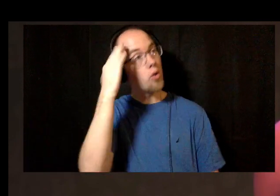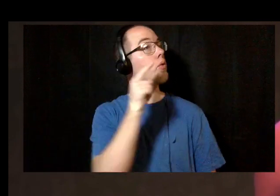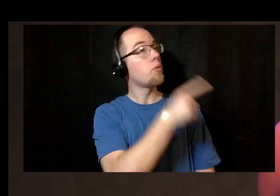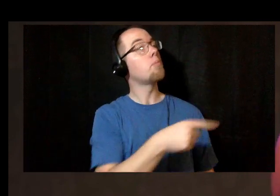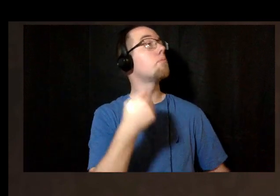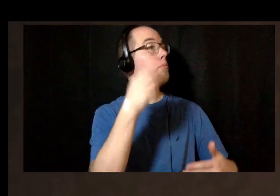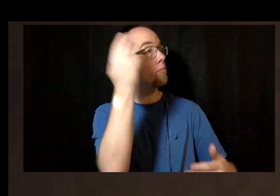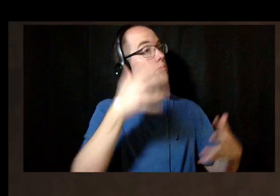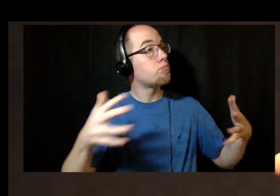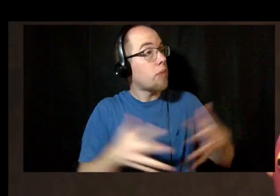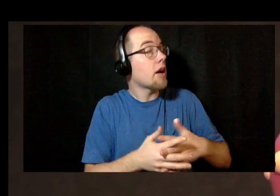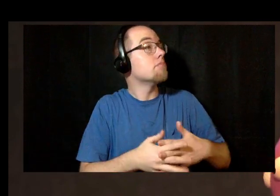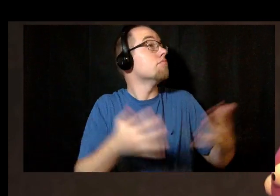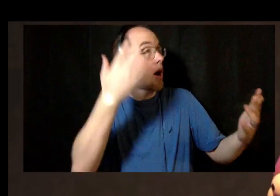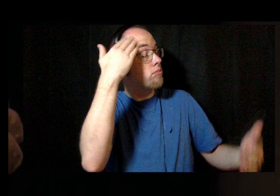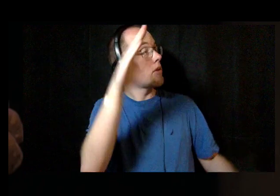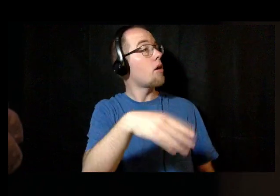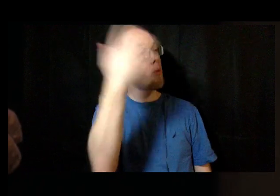pregnant.